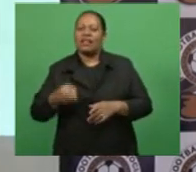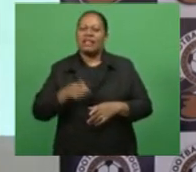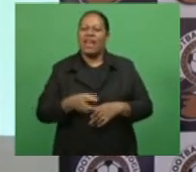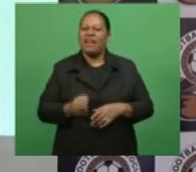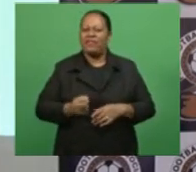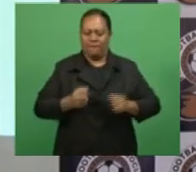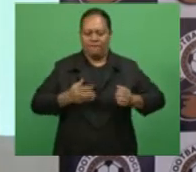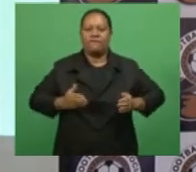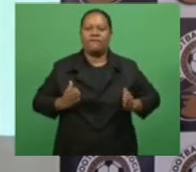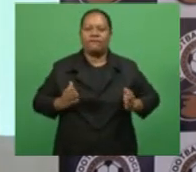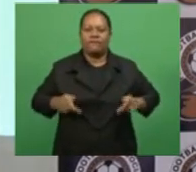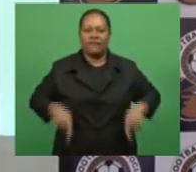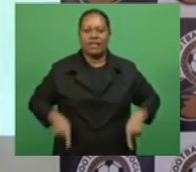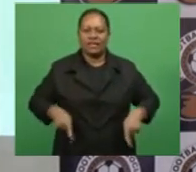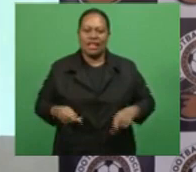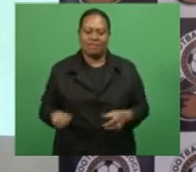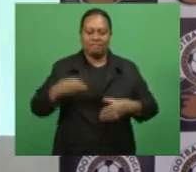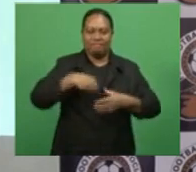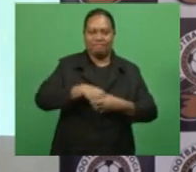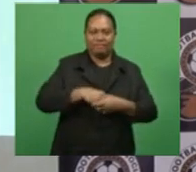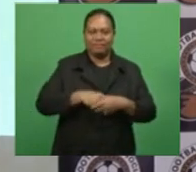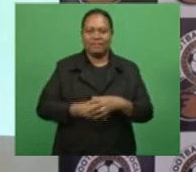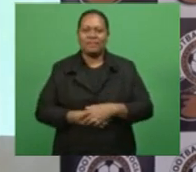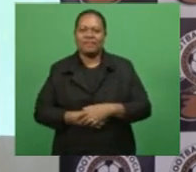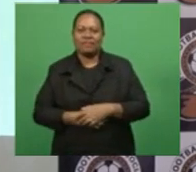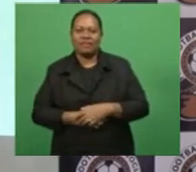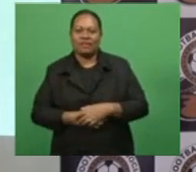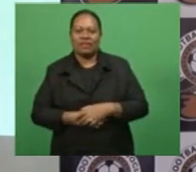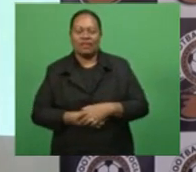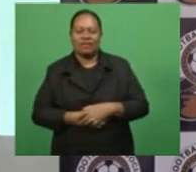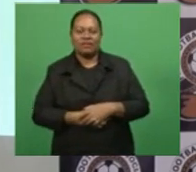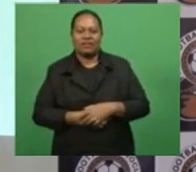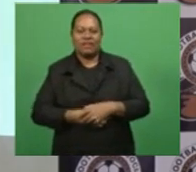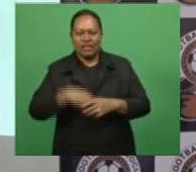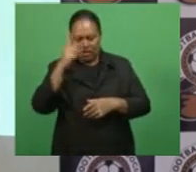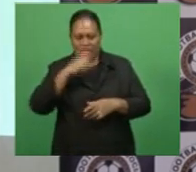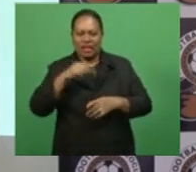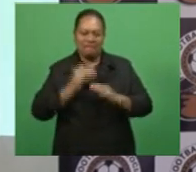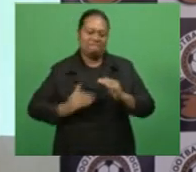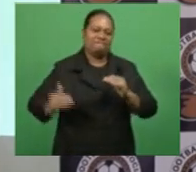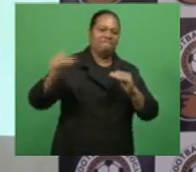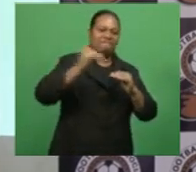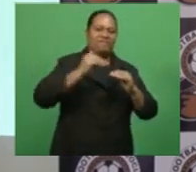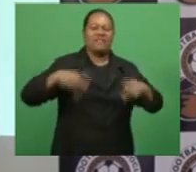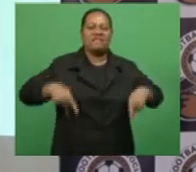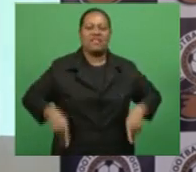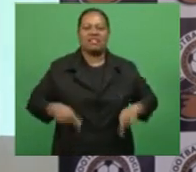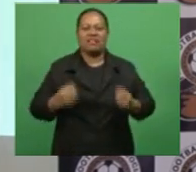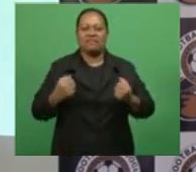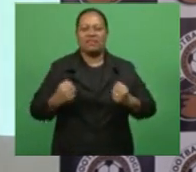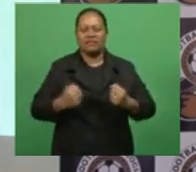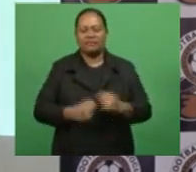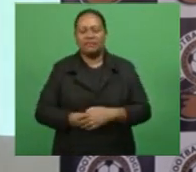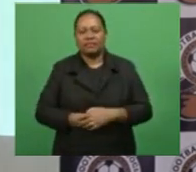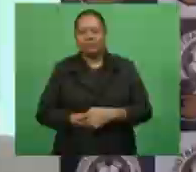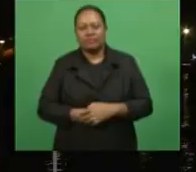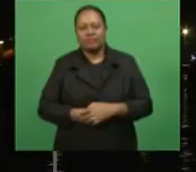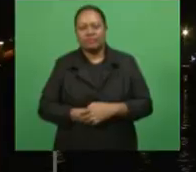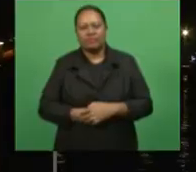some physical inputs so that we actually can raise the physical level of the game.